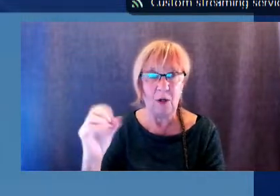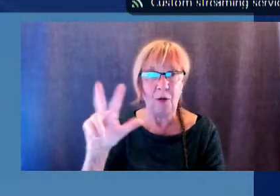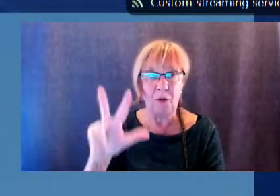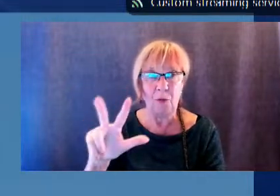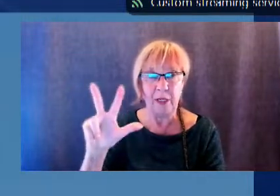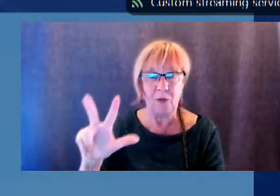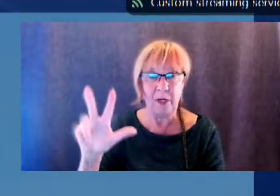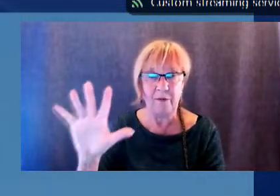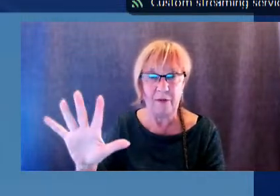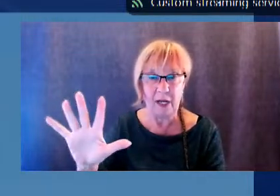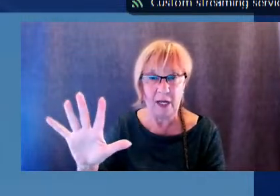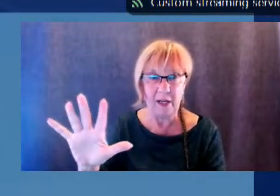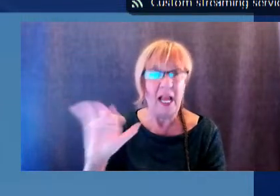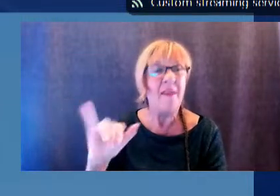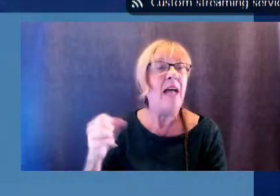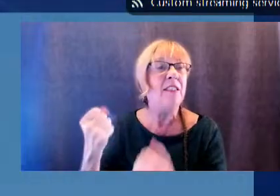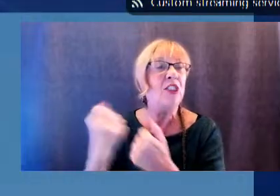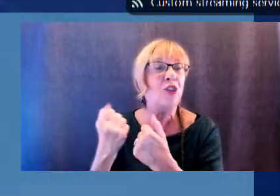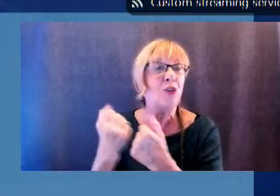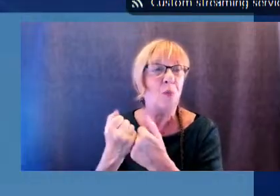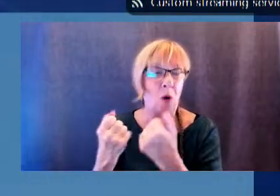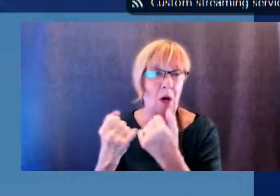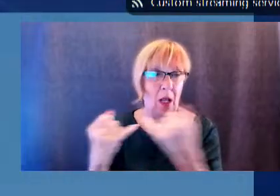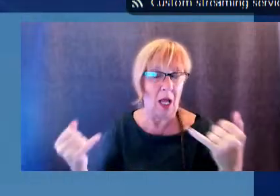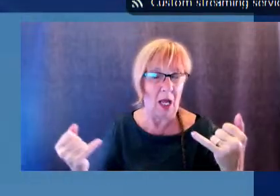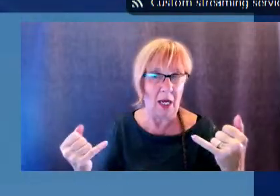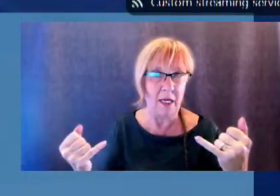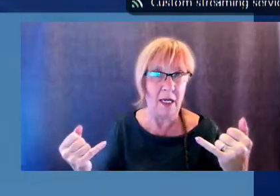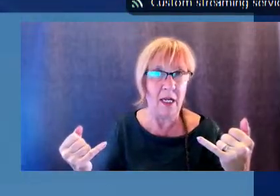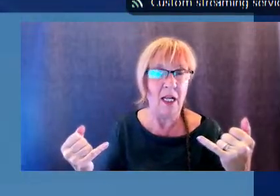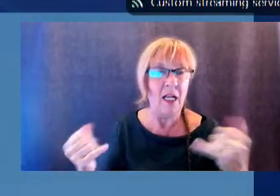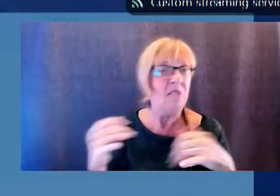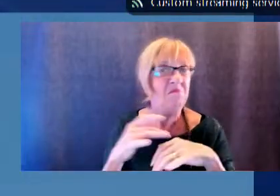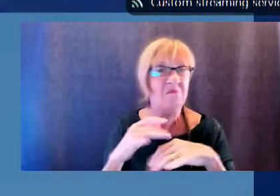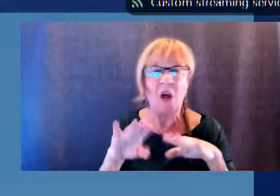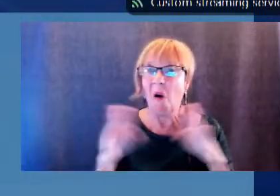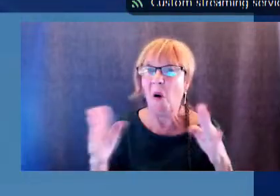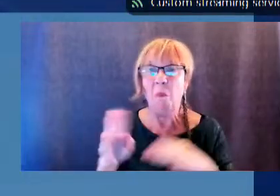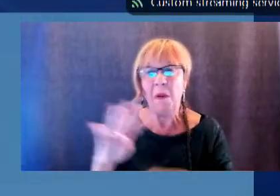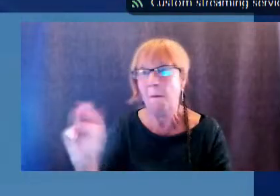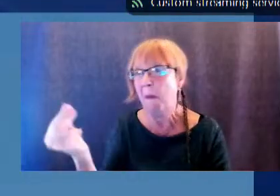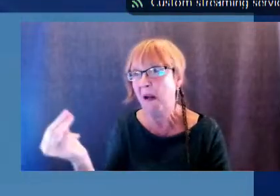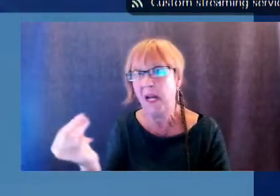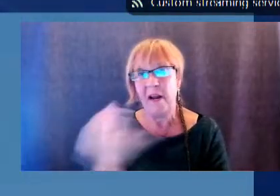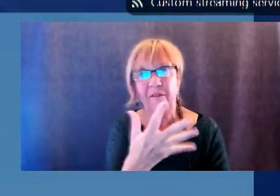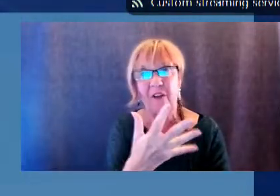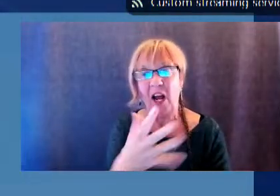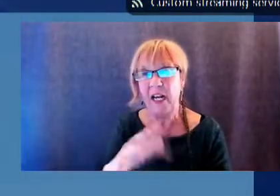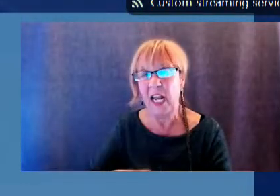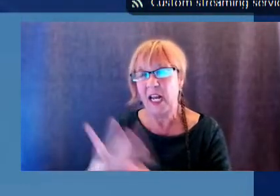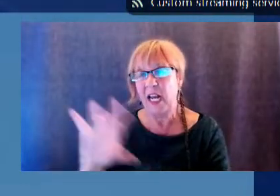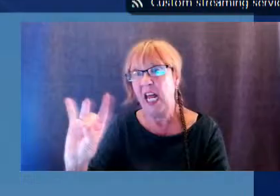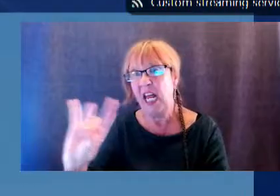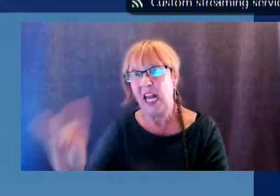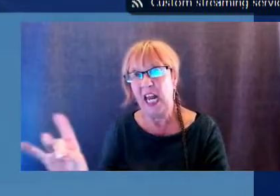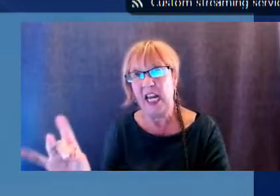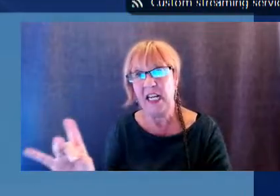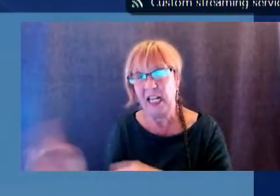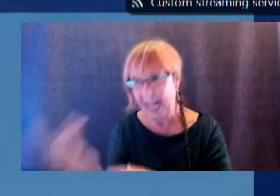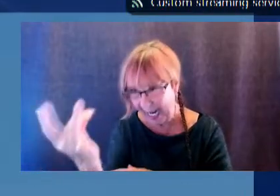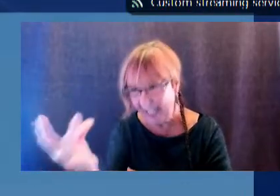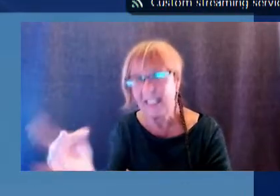888-788-0335. That's the support line. It's available Monday through Friday, 8 to 5, where you can find